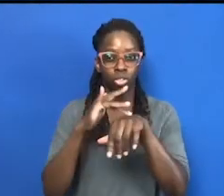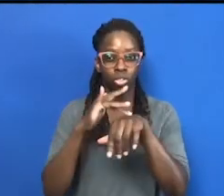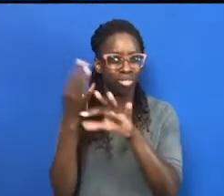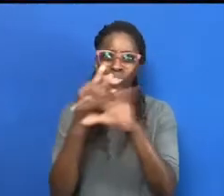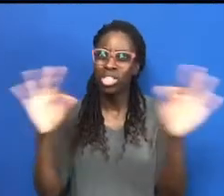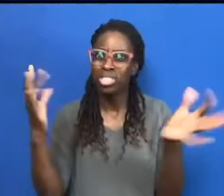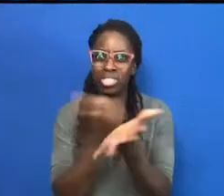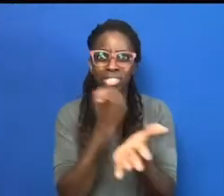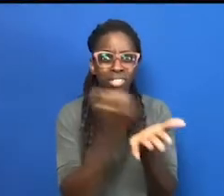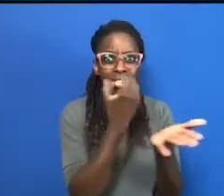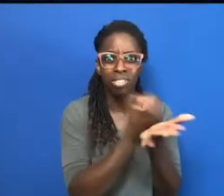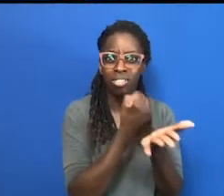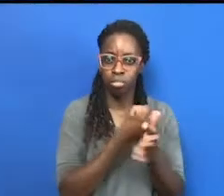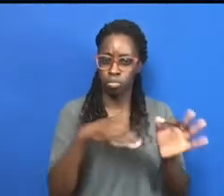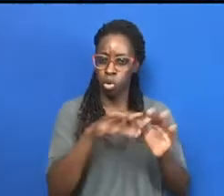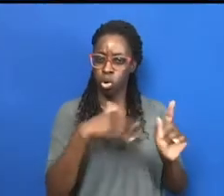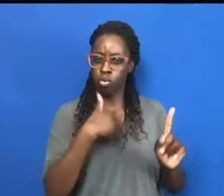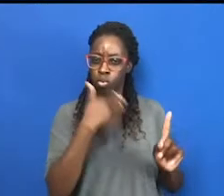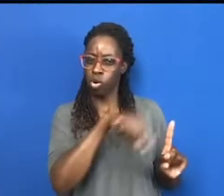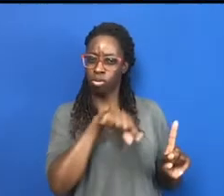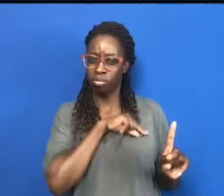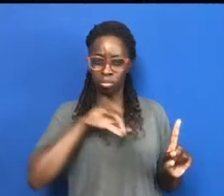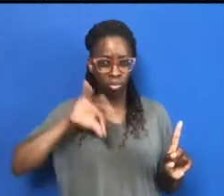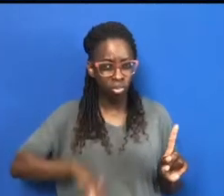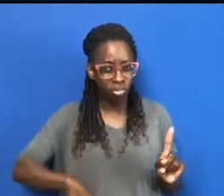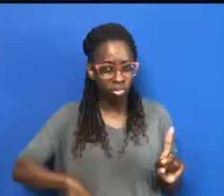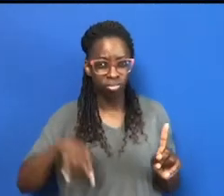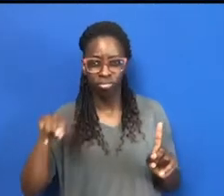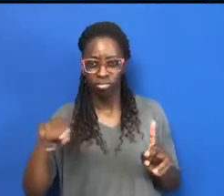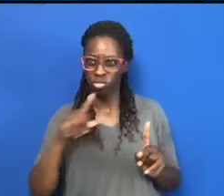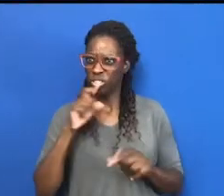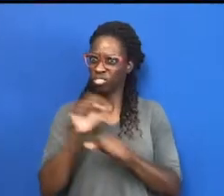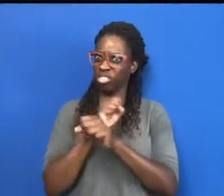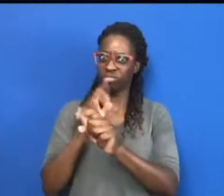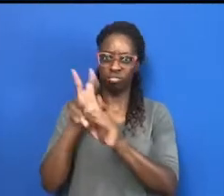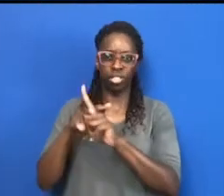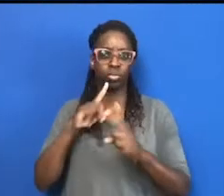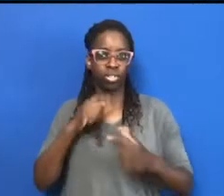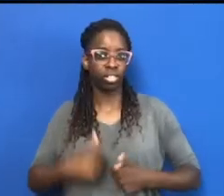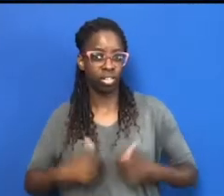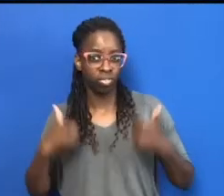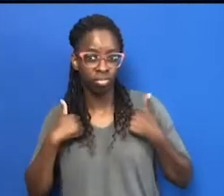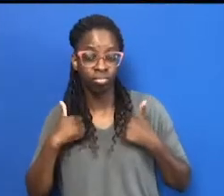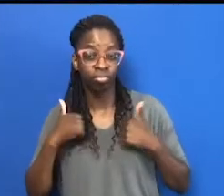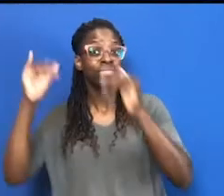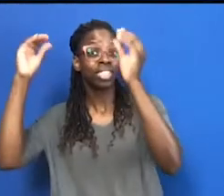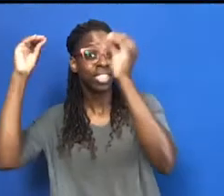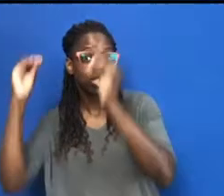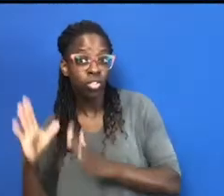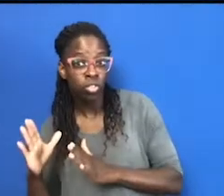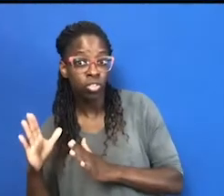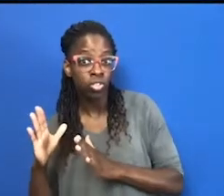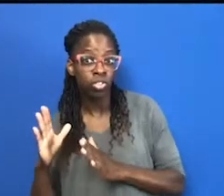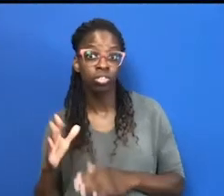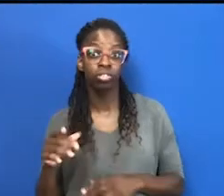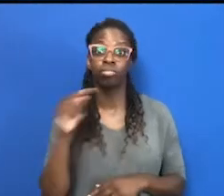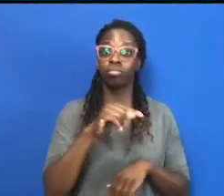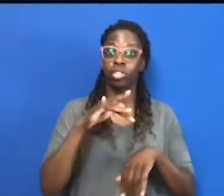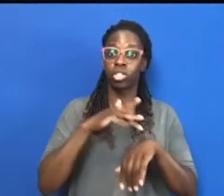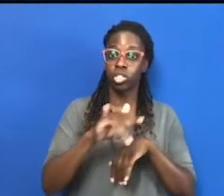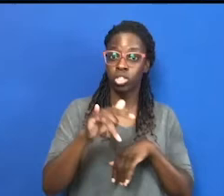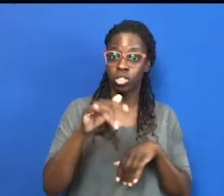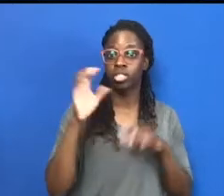quality, useful, and relevant to both practitioners from birth to kindergarten and